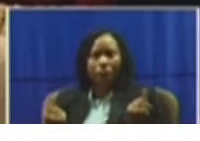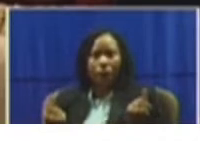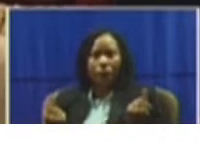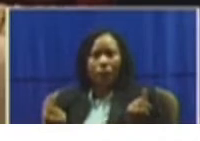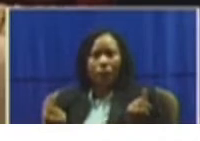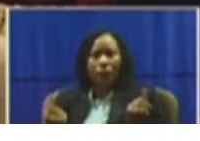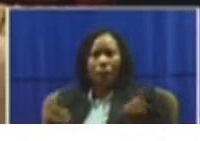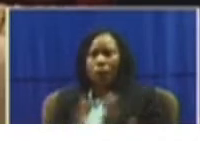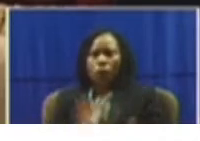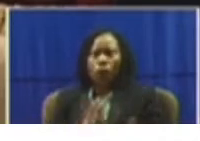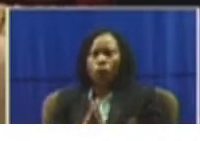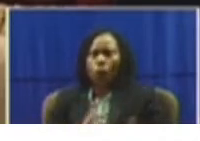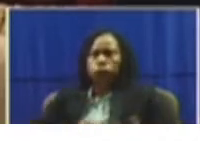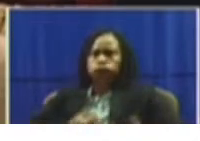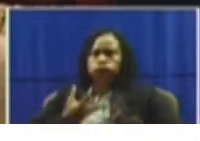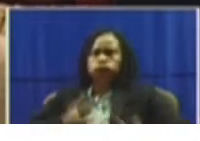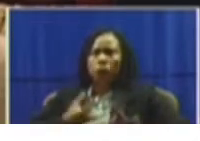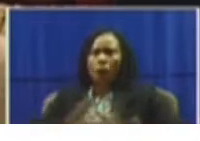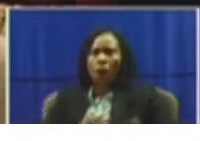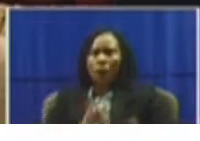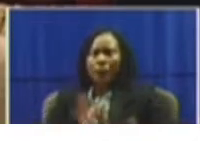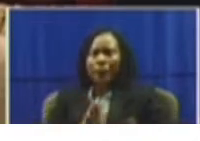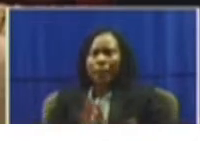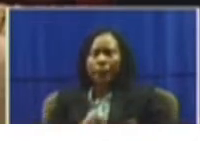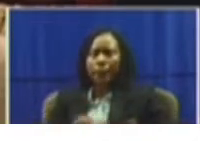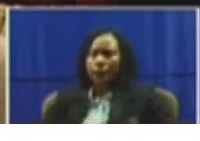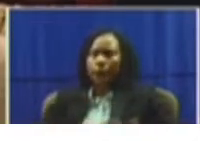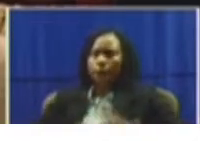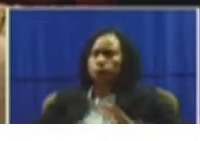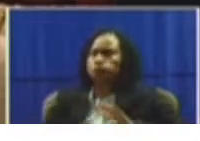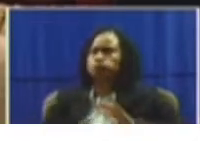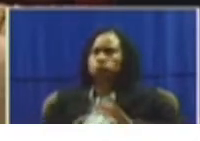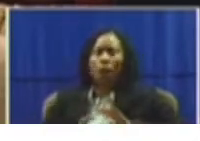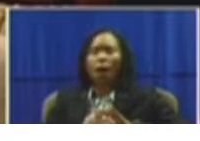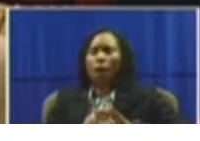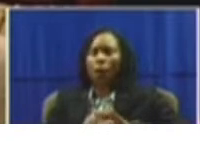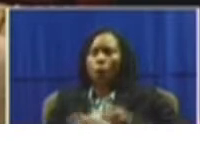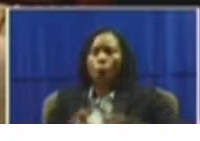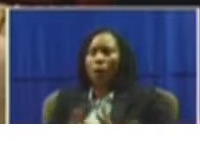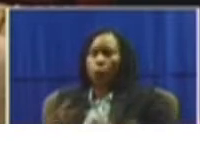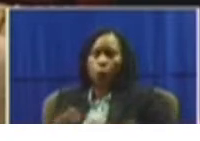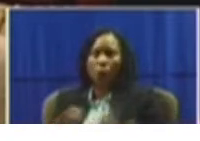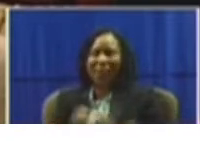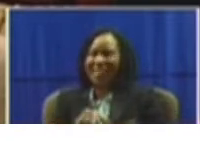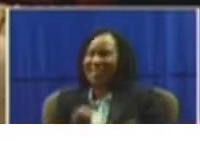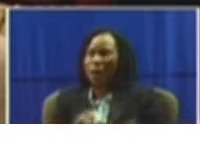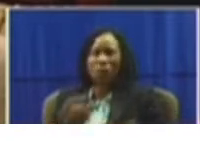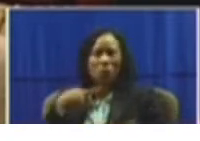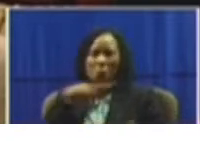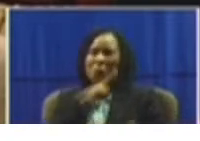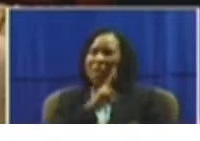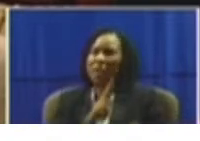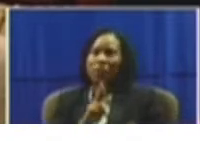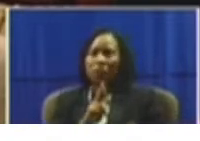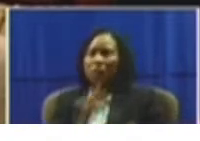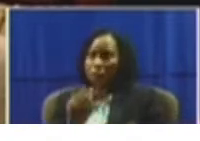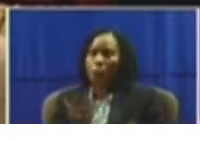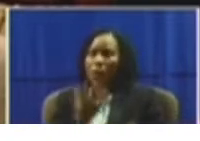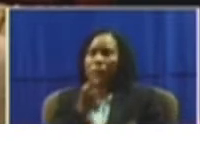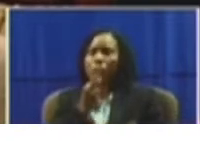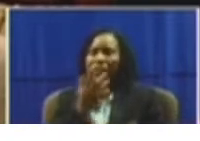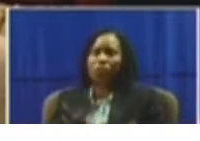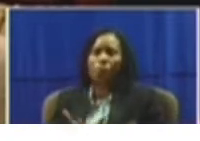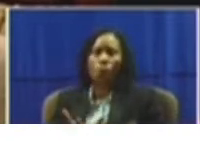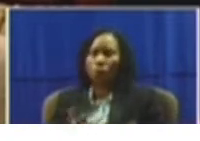lose our temper. The way we are doing things now, we are being very rude, actually, if I may put it crudely. We